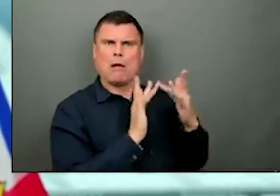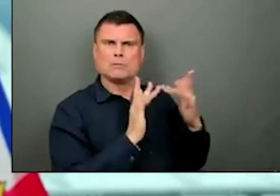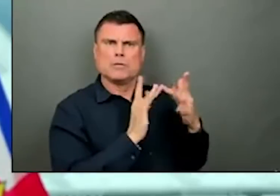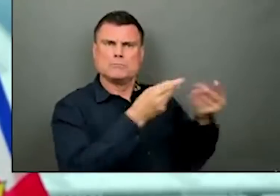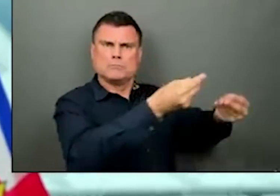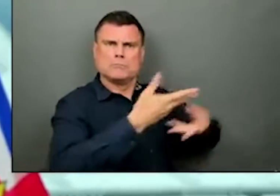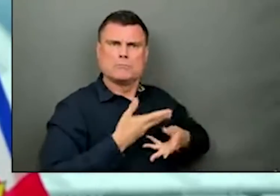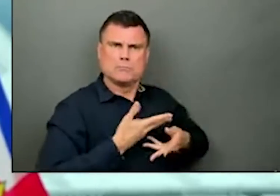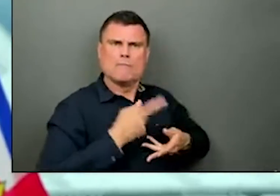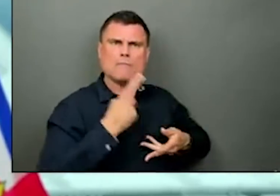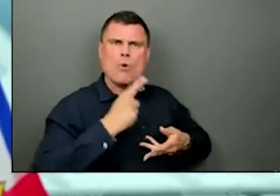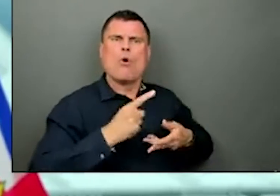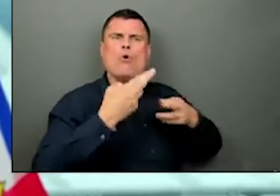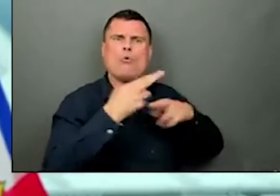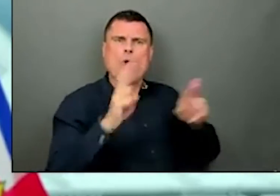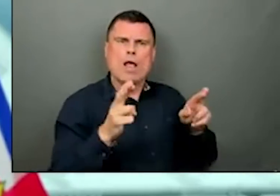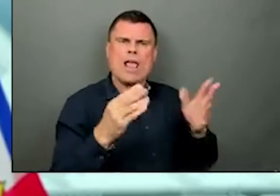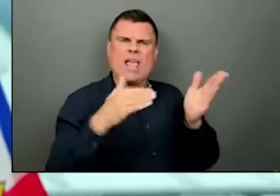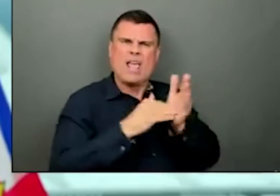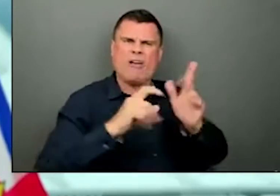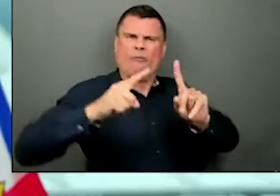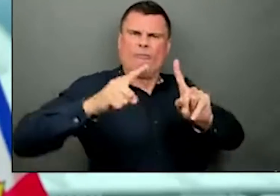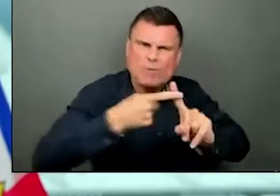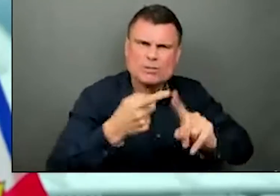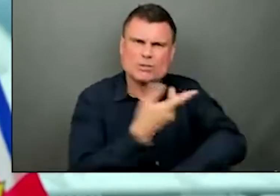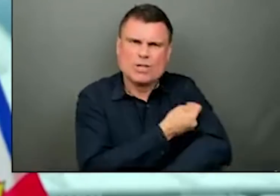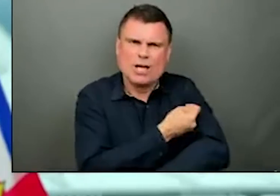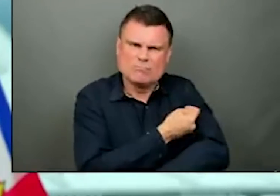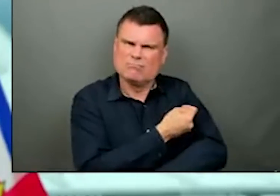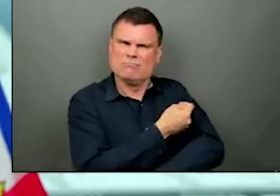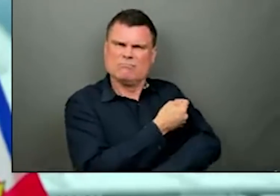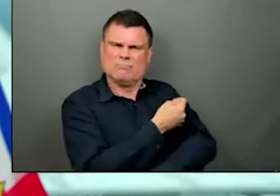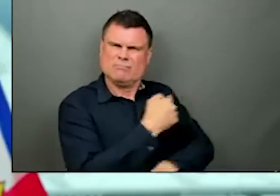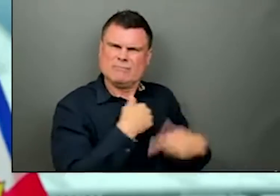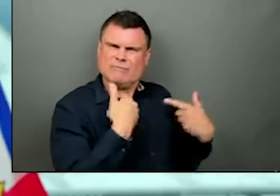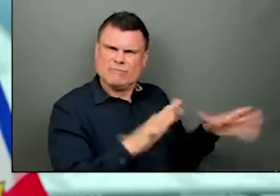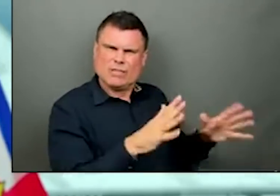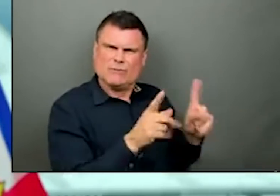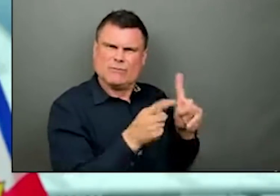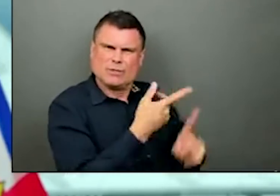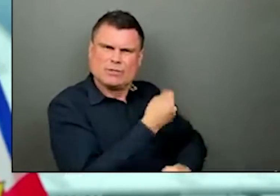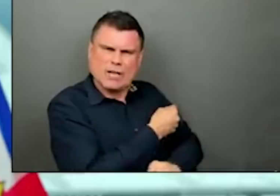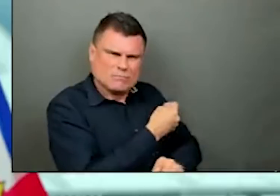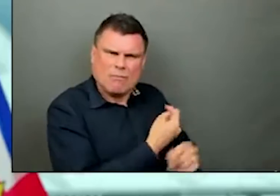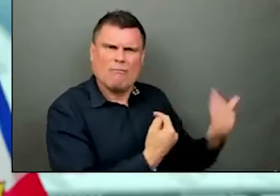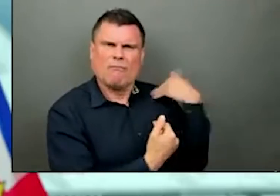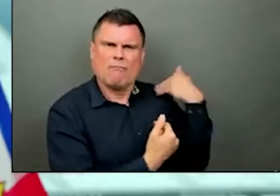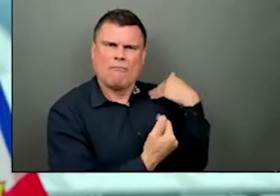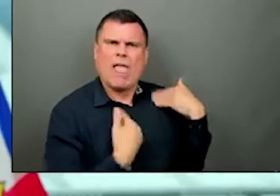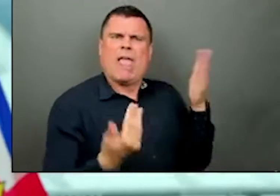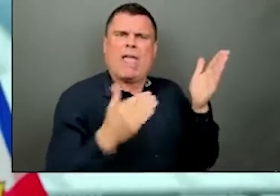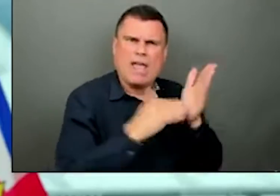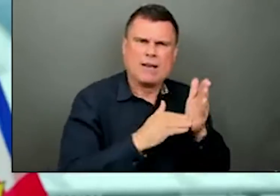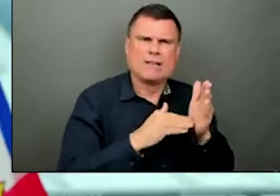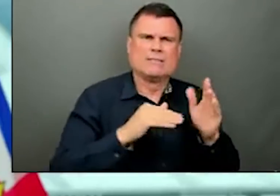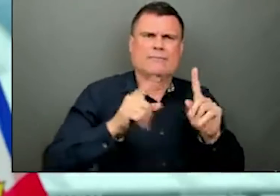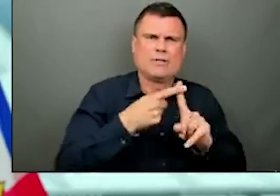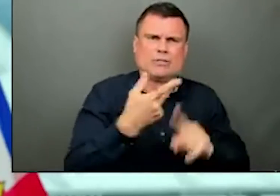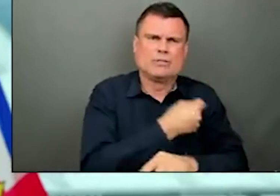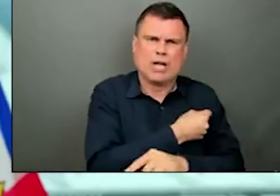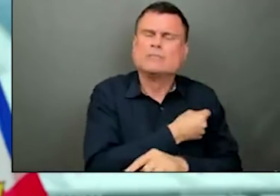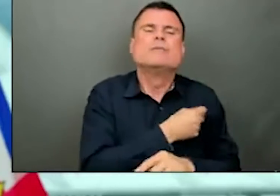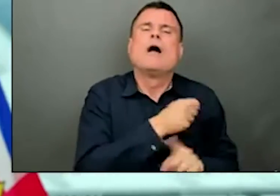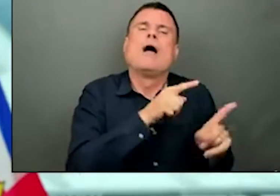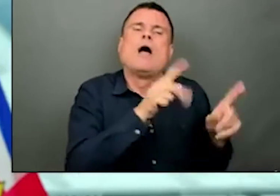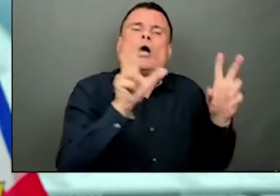another 1 million doses into people over these next few weeks. But everybody will get their vaccine and will get their turn, and